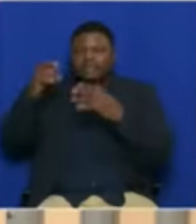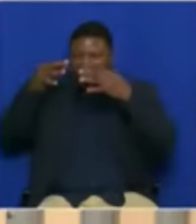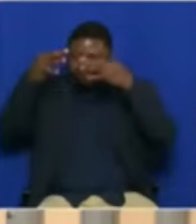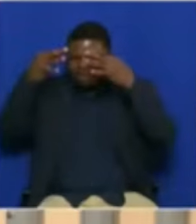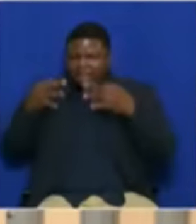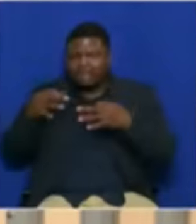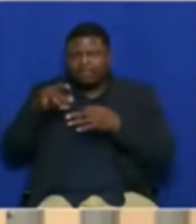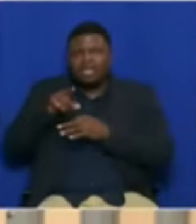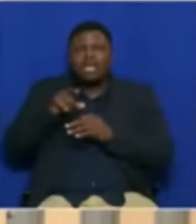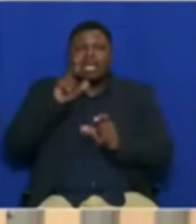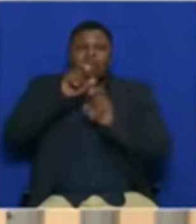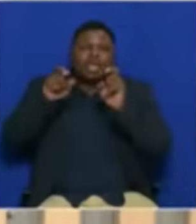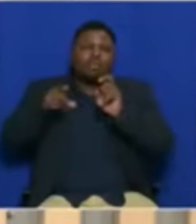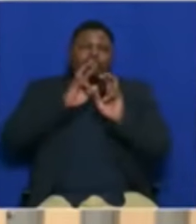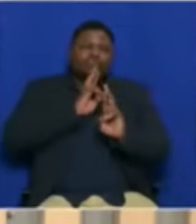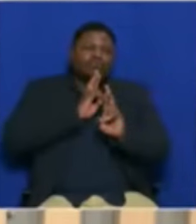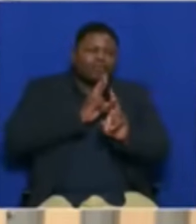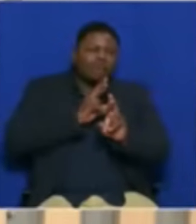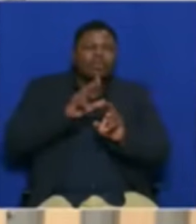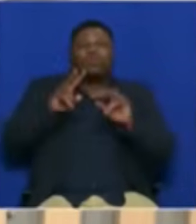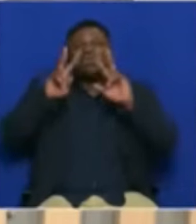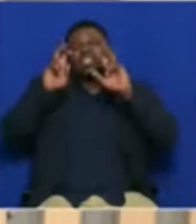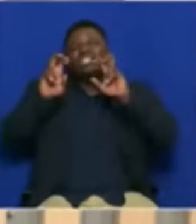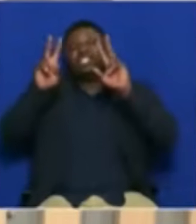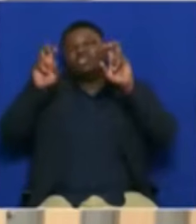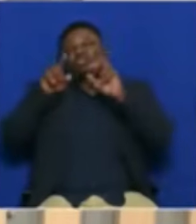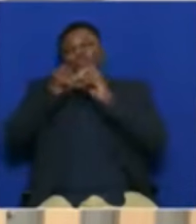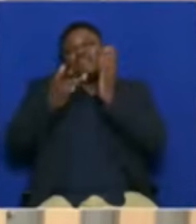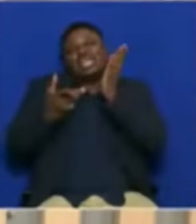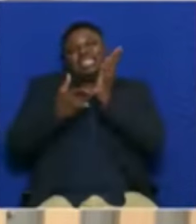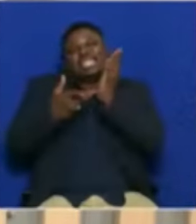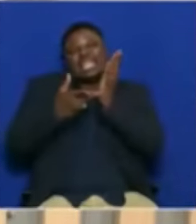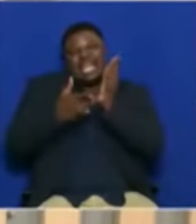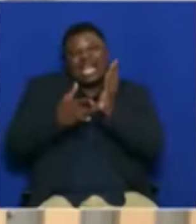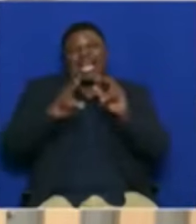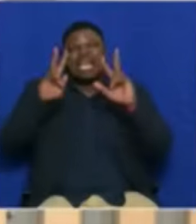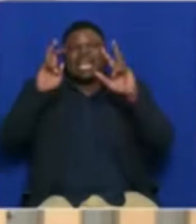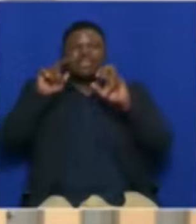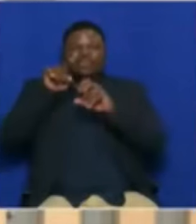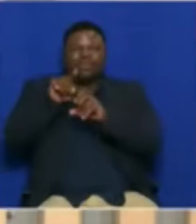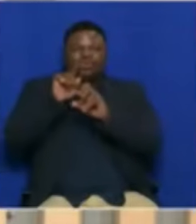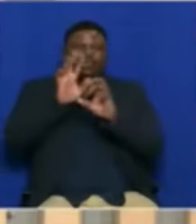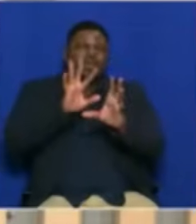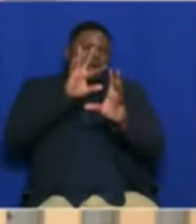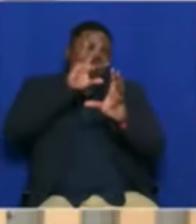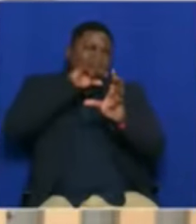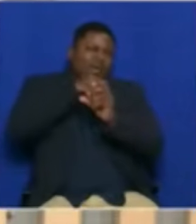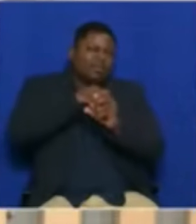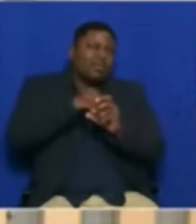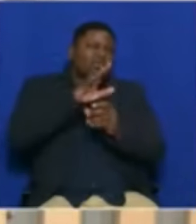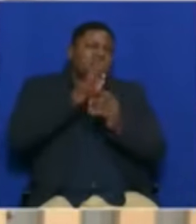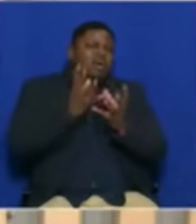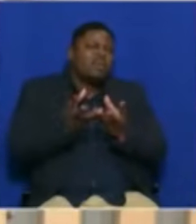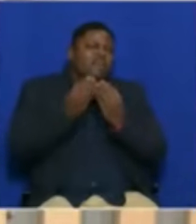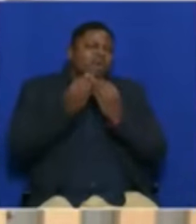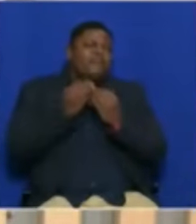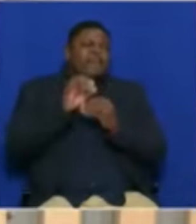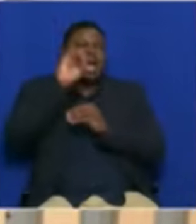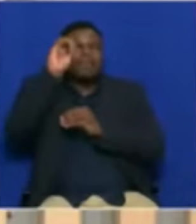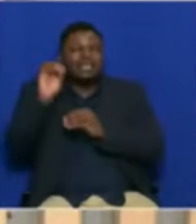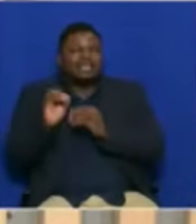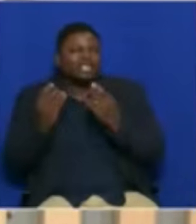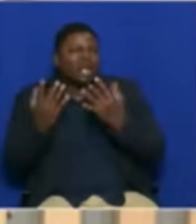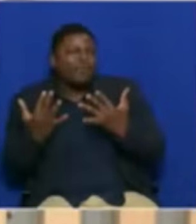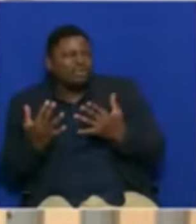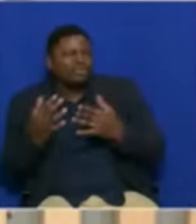these technical issues merited a higher mark. So basically what you are saying, if I were